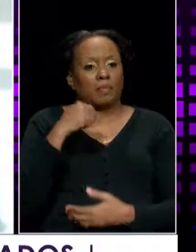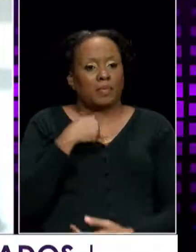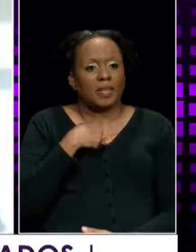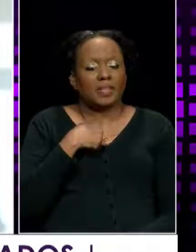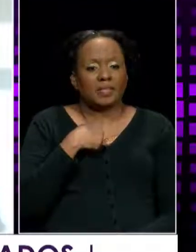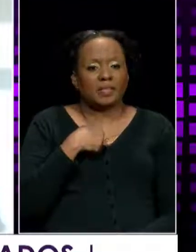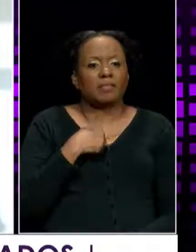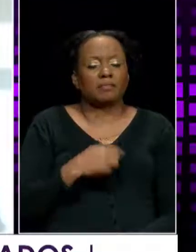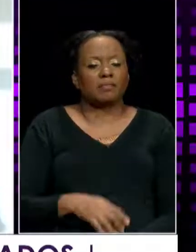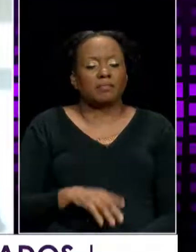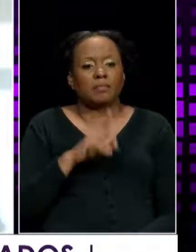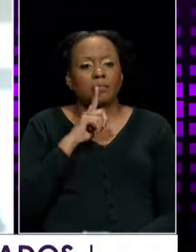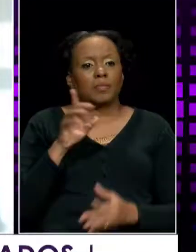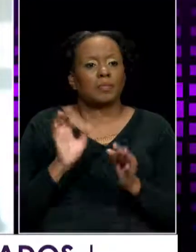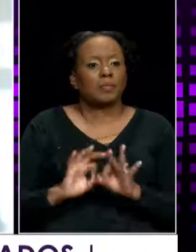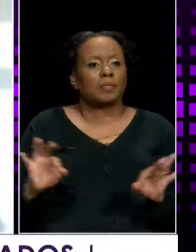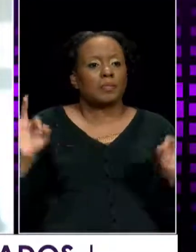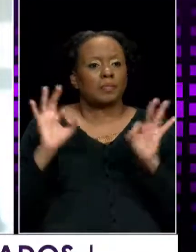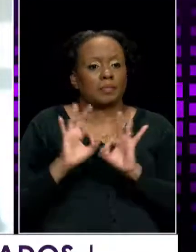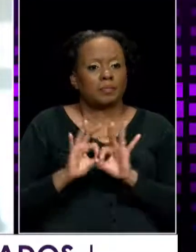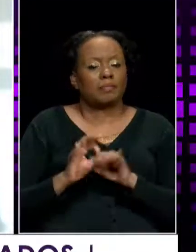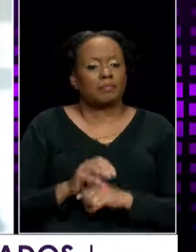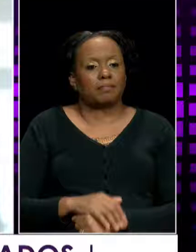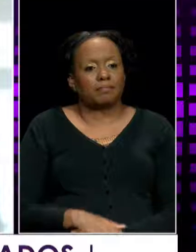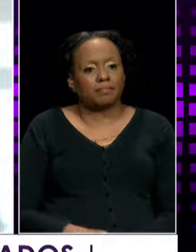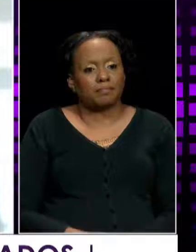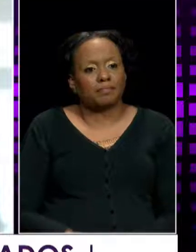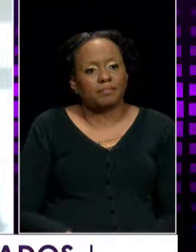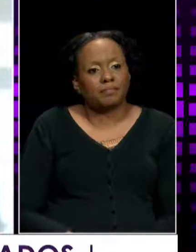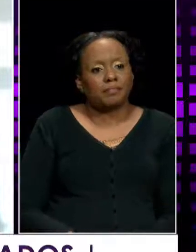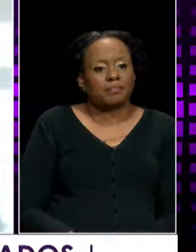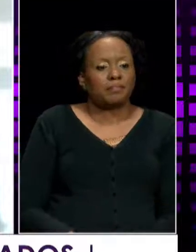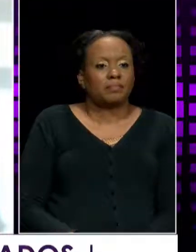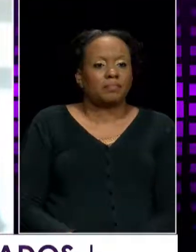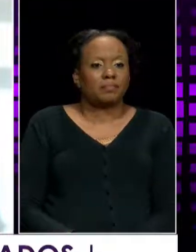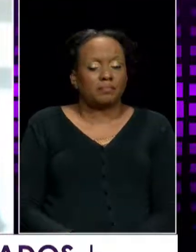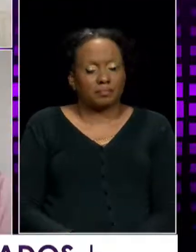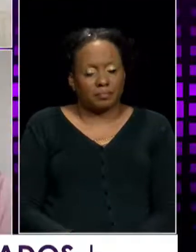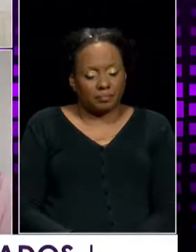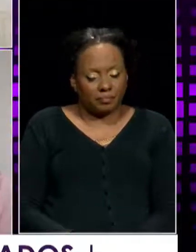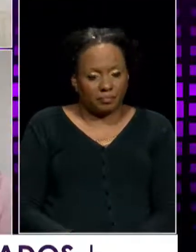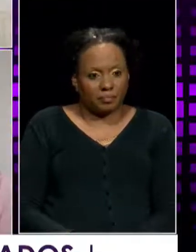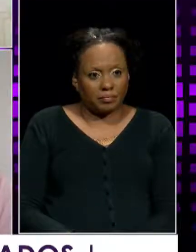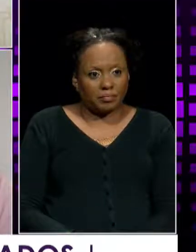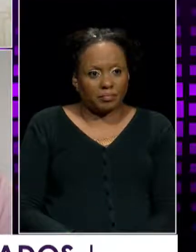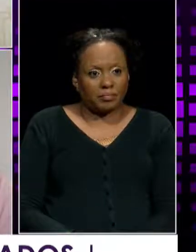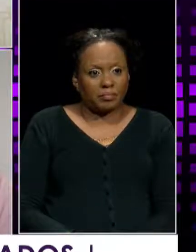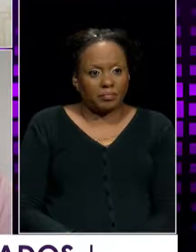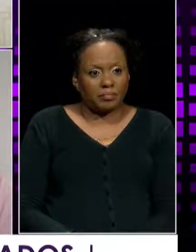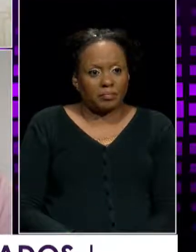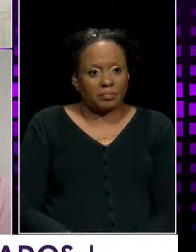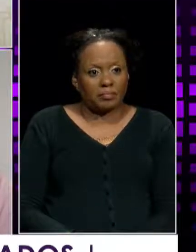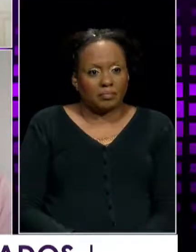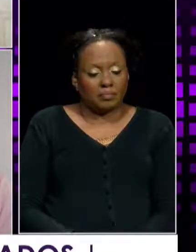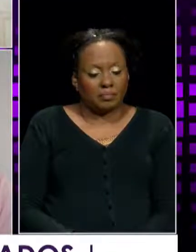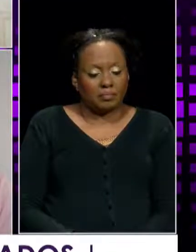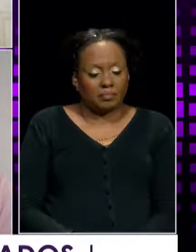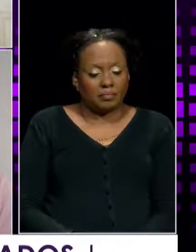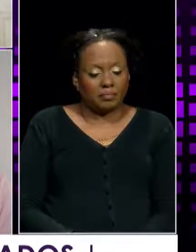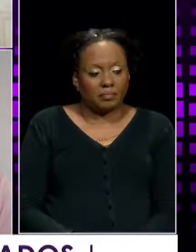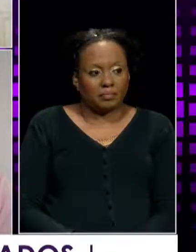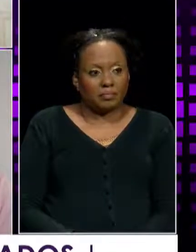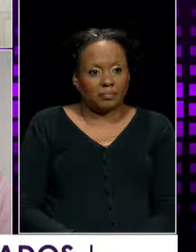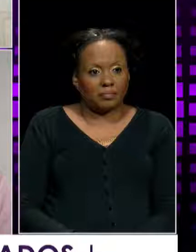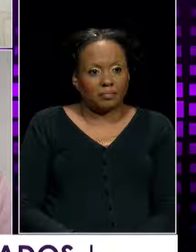those spaces, especially the ones in school, they need to be implemented as soon as possible. Thank you very much, Khadija. I think that when